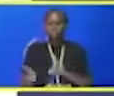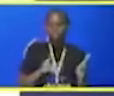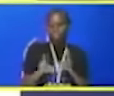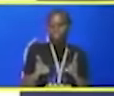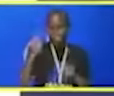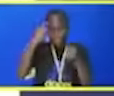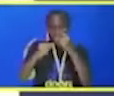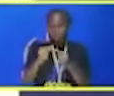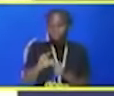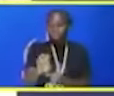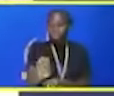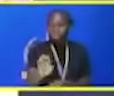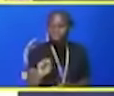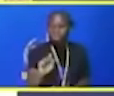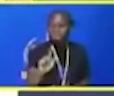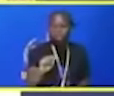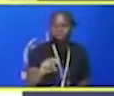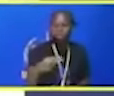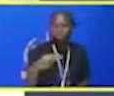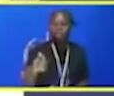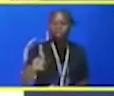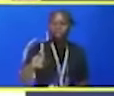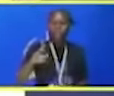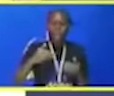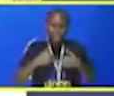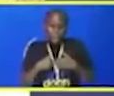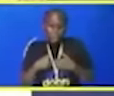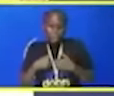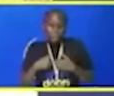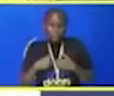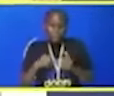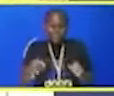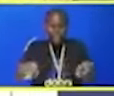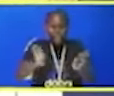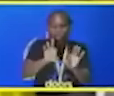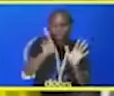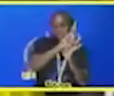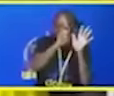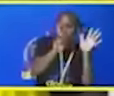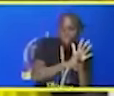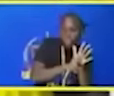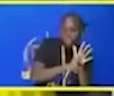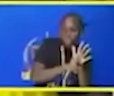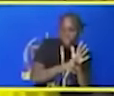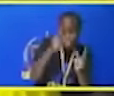roles to assist her. The real savior was Esther.